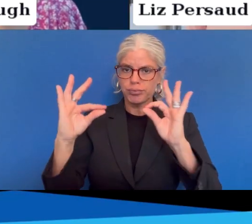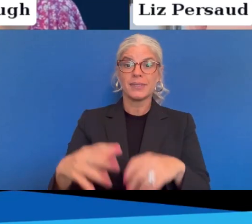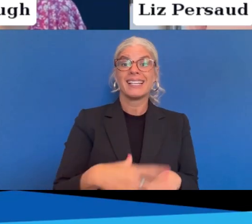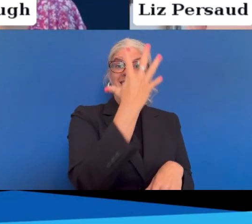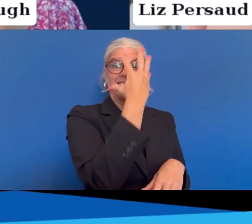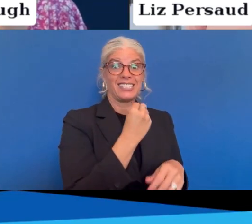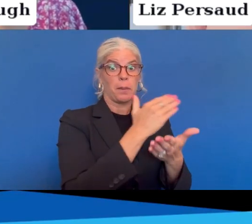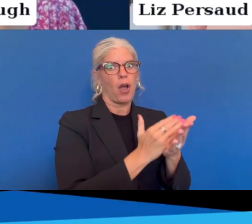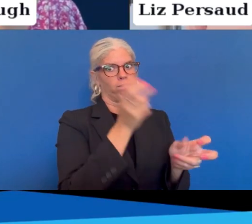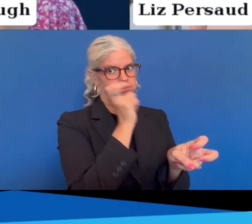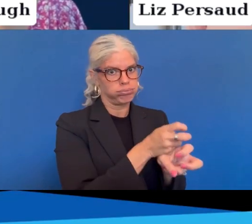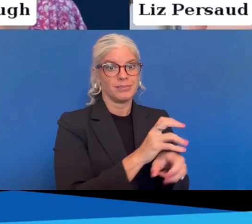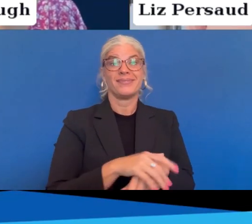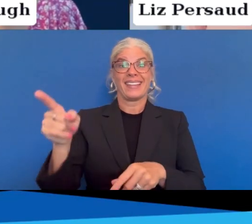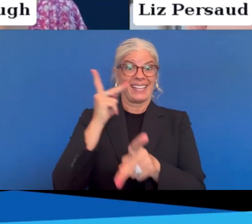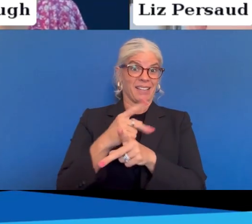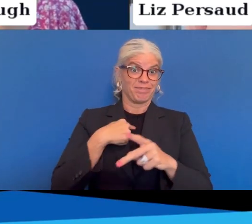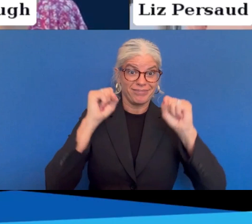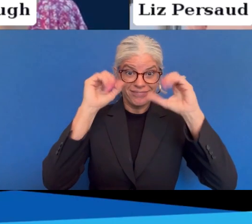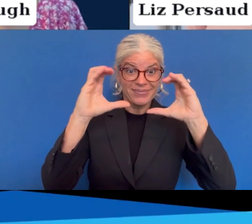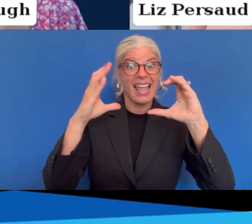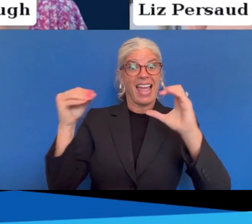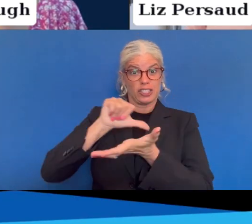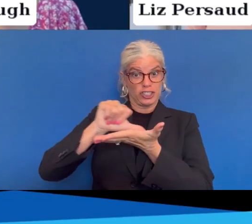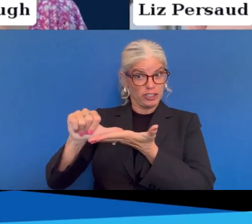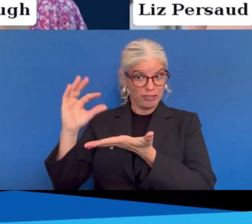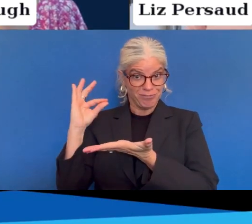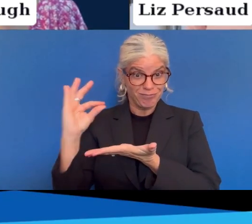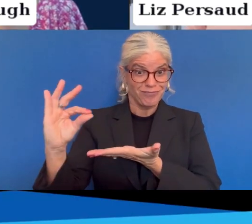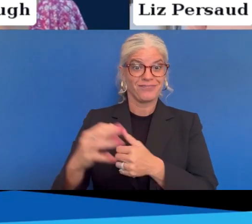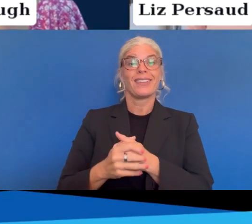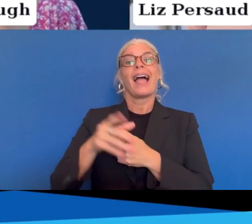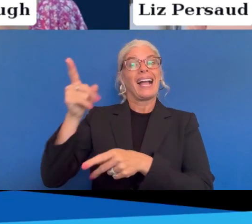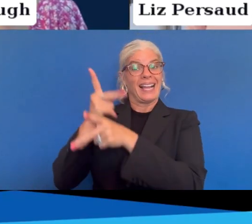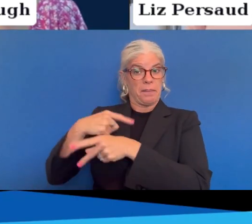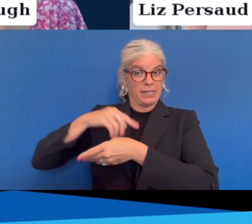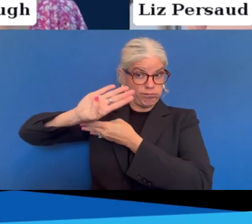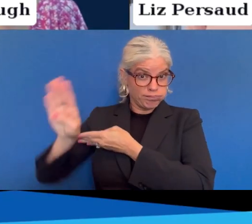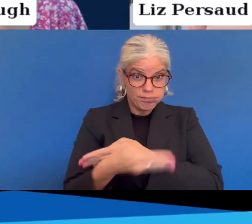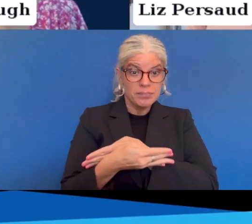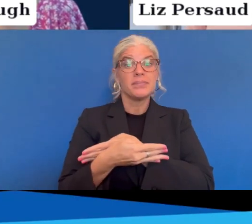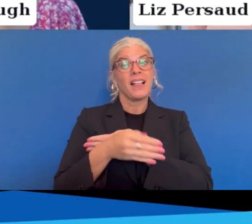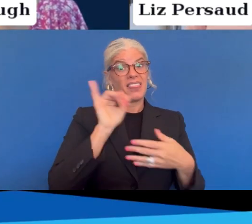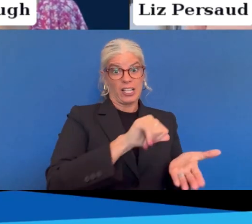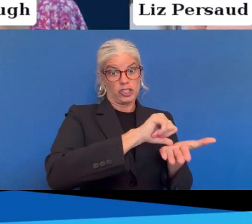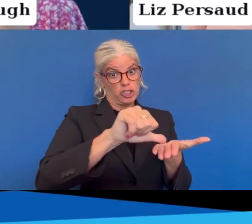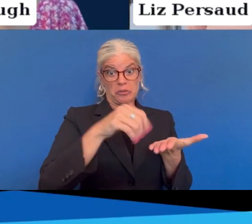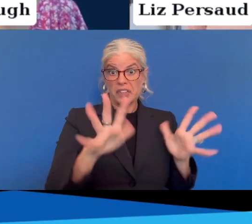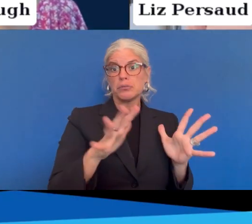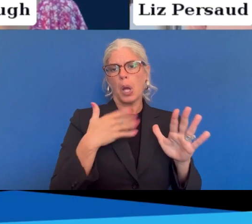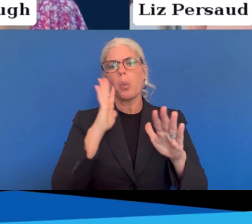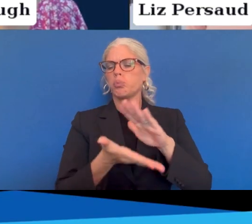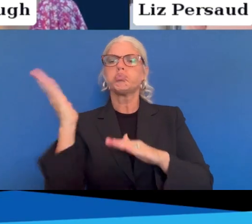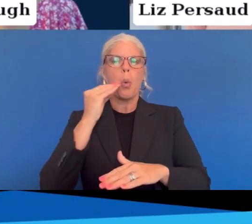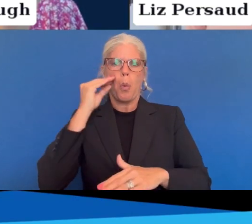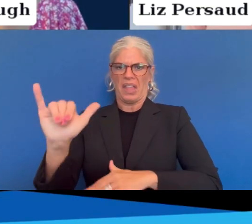sedation part was very complicated. They kept me overnight. This is a surgery I could have gone home if I was a typical person, but they kept me overnight just